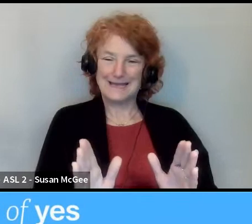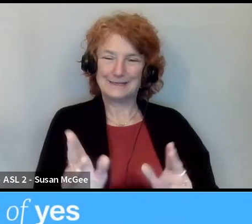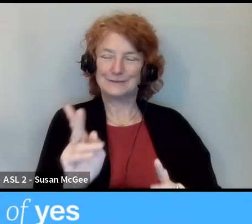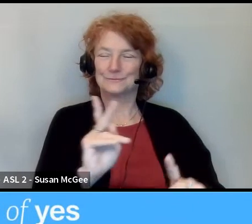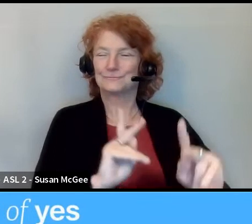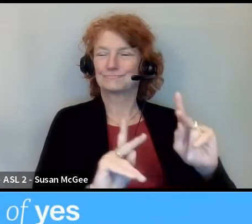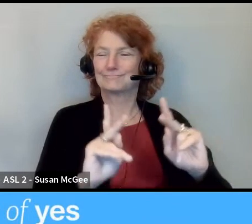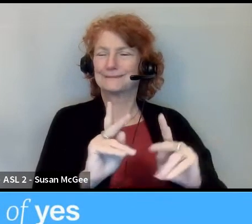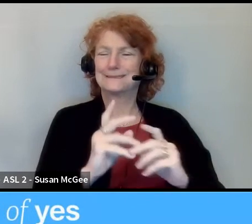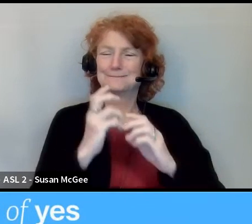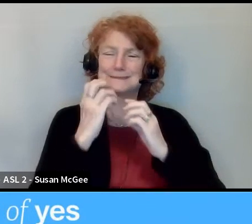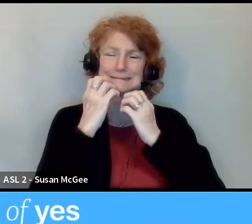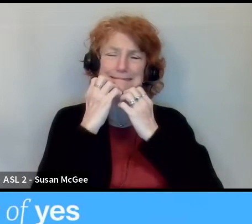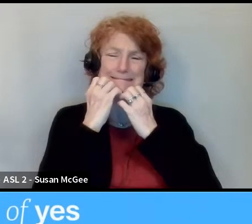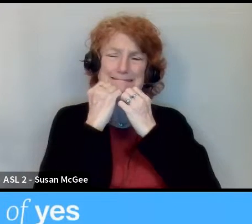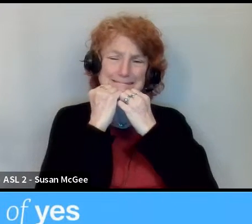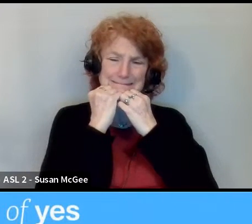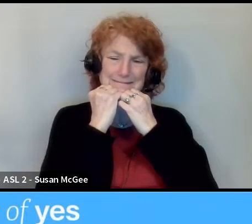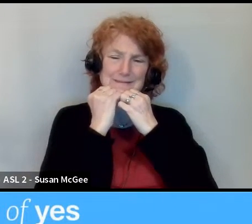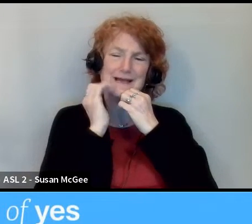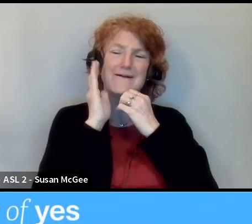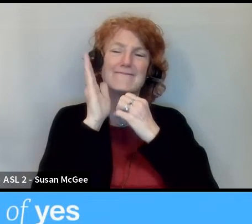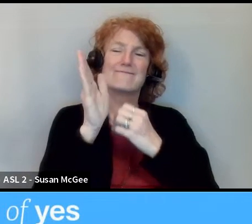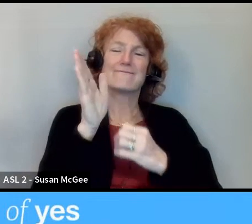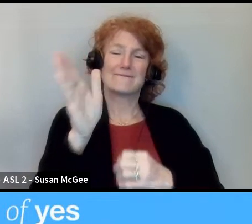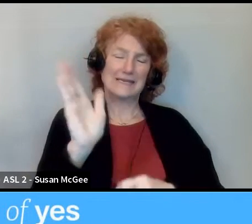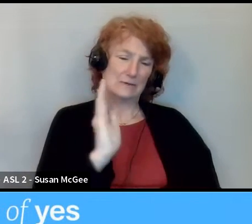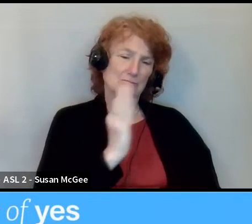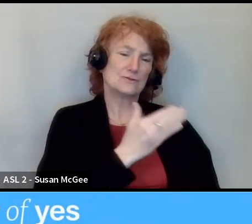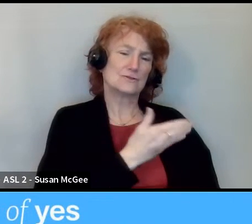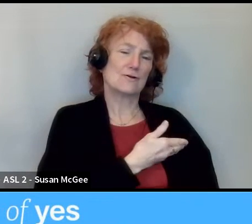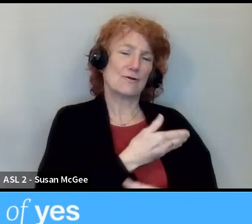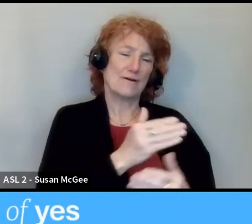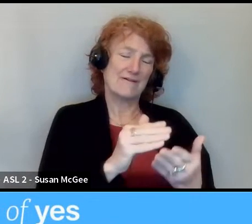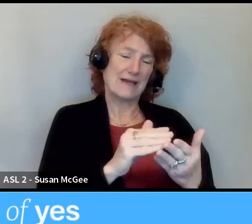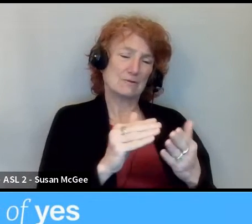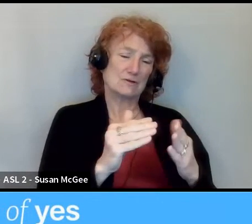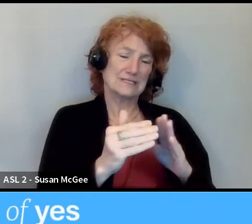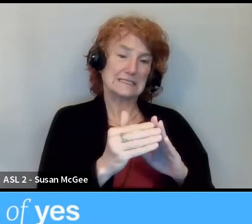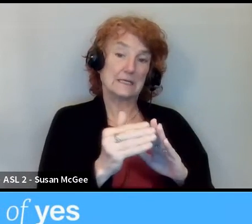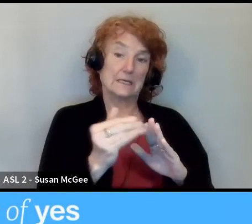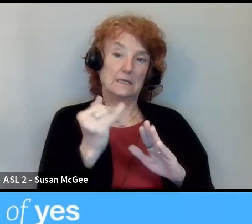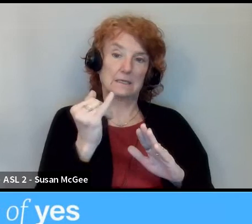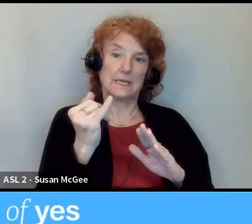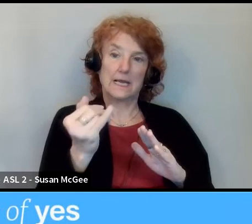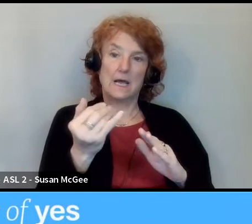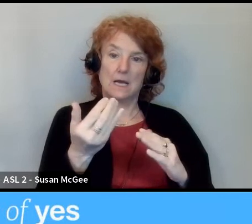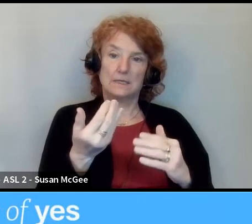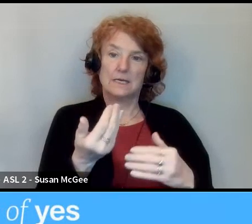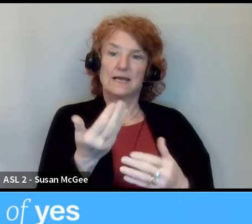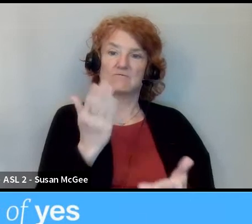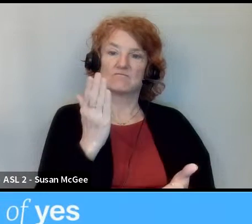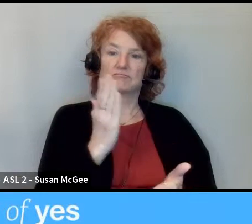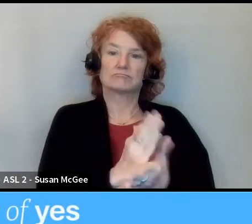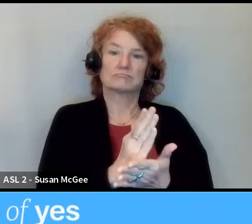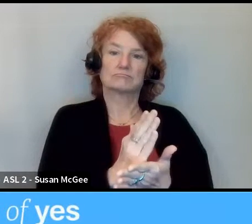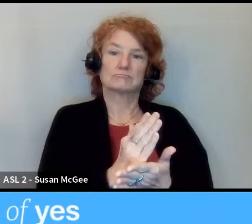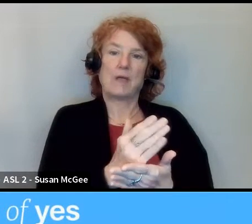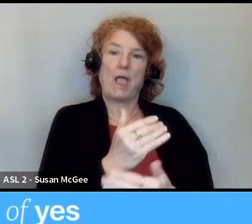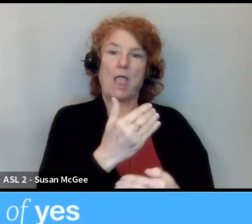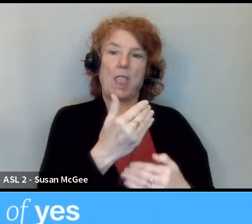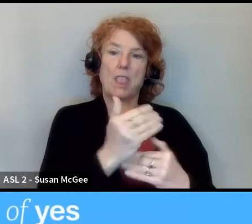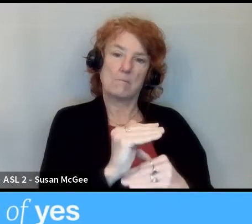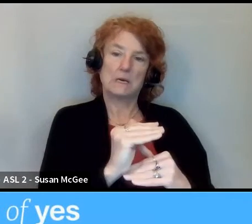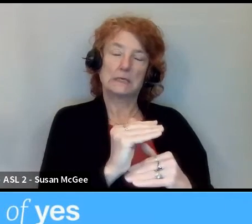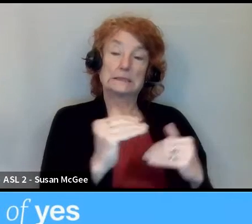the future of the city, that's just a really scary idea. Because what happens if we were just to somehow